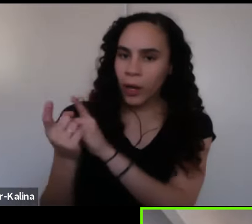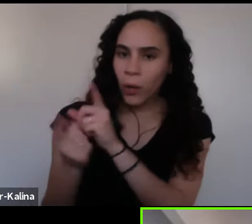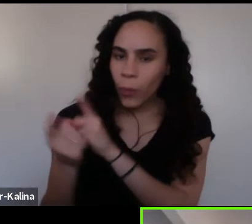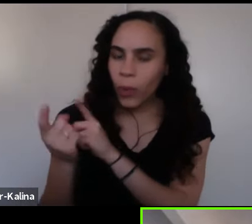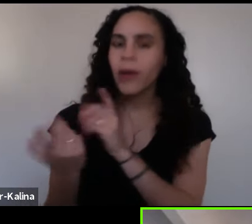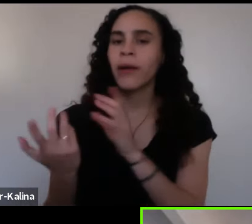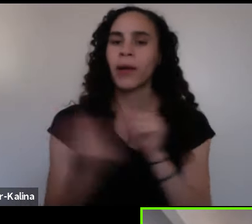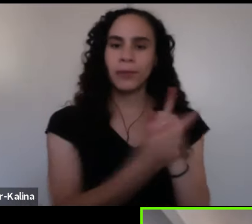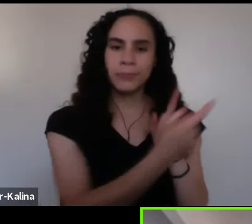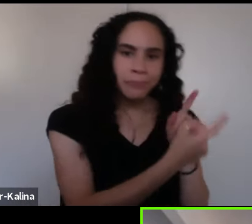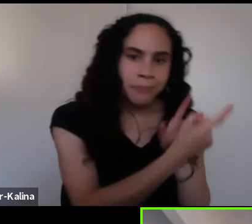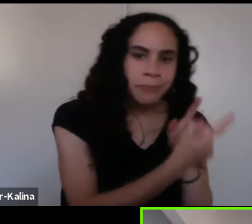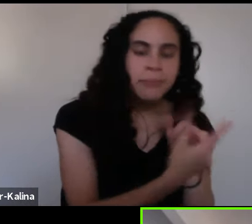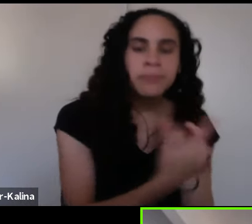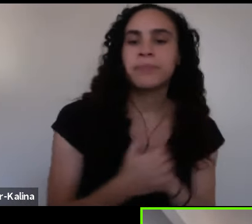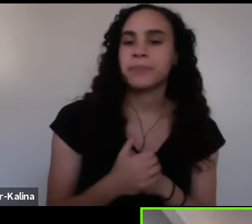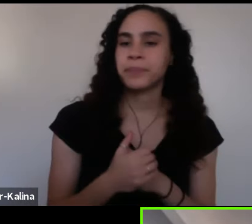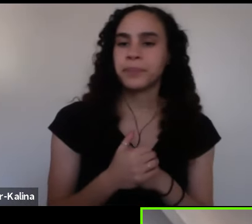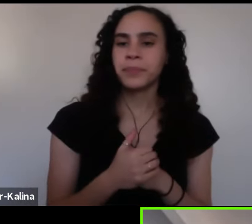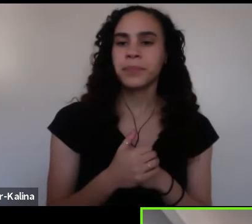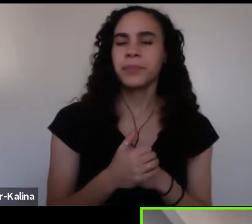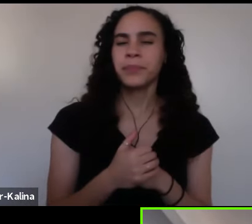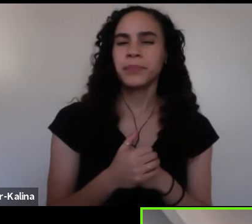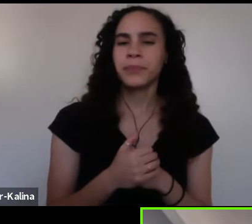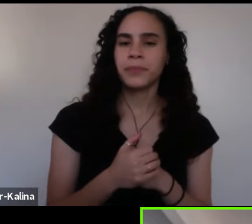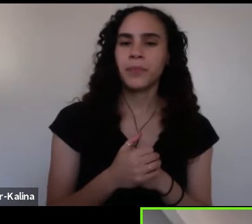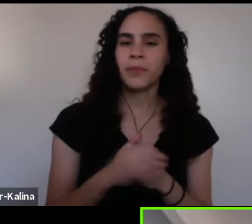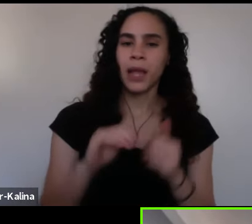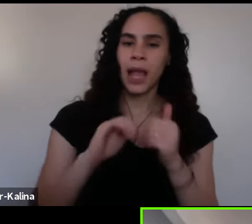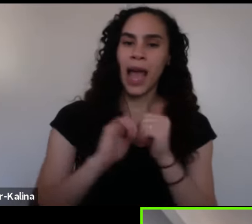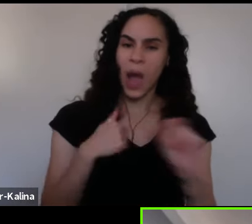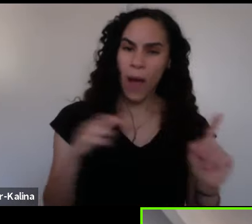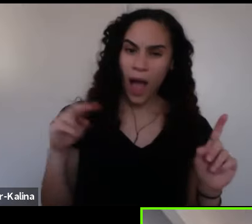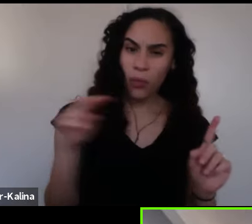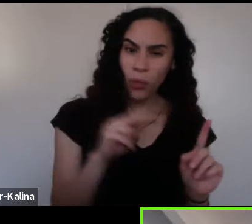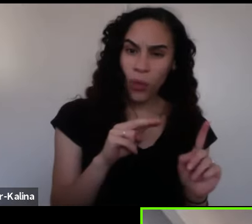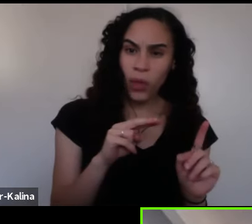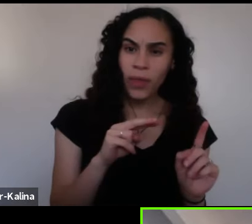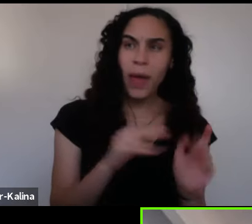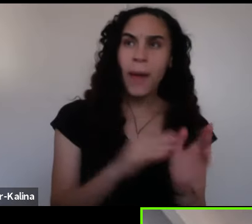conversations. And the thing is, it's like, the way that I look at that is that,